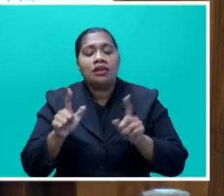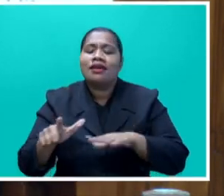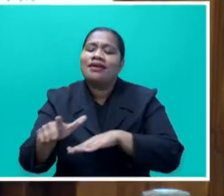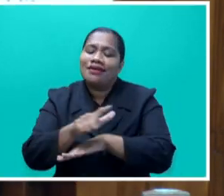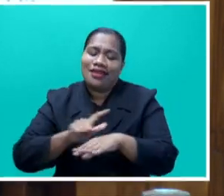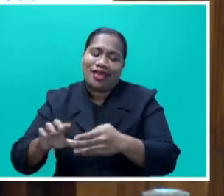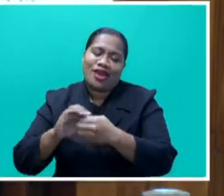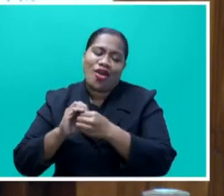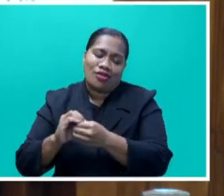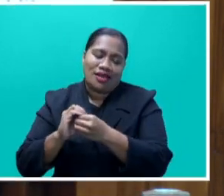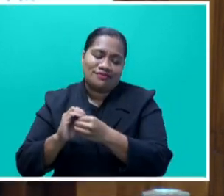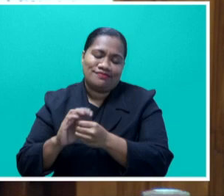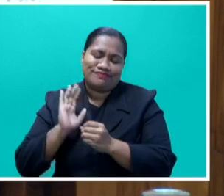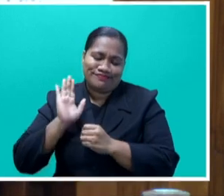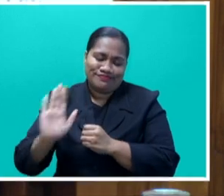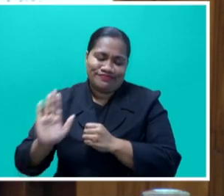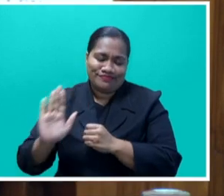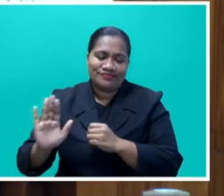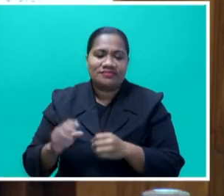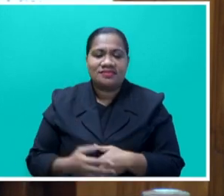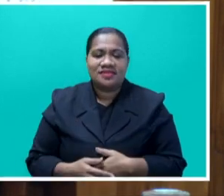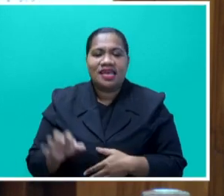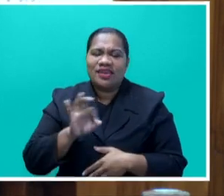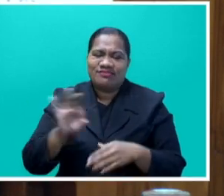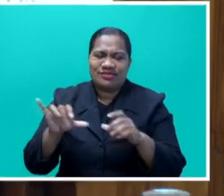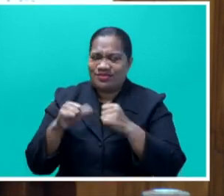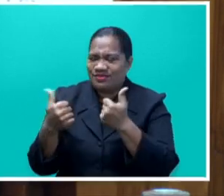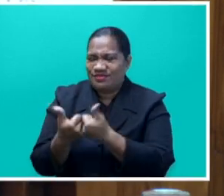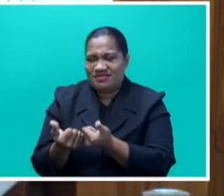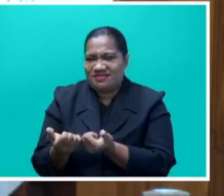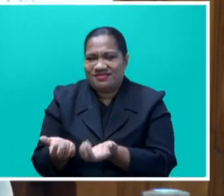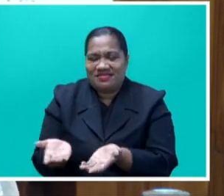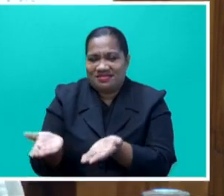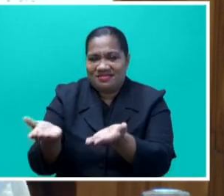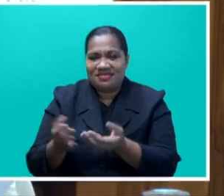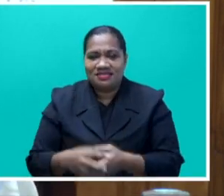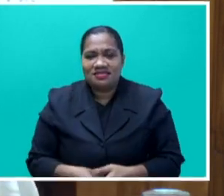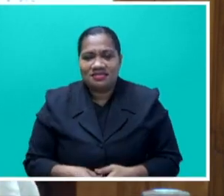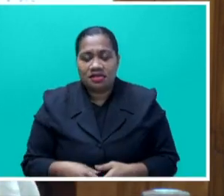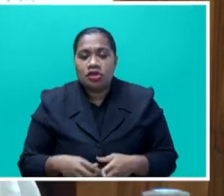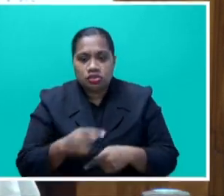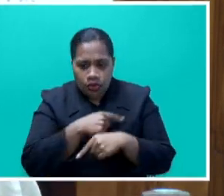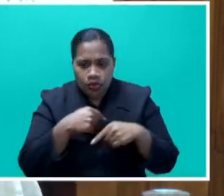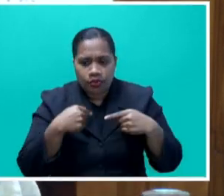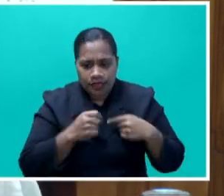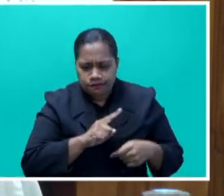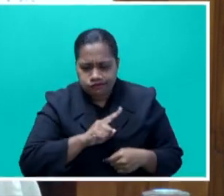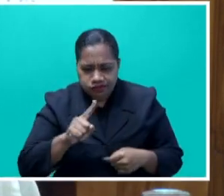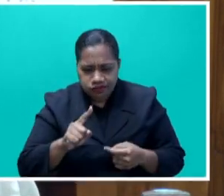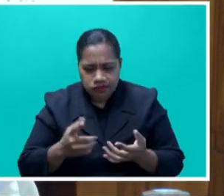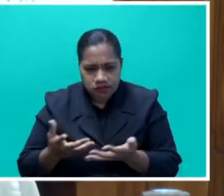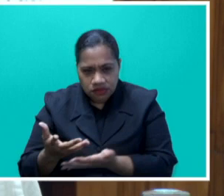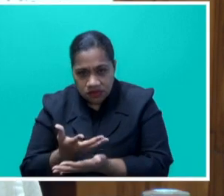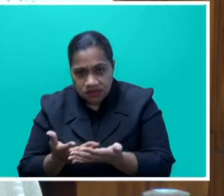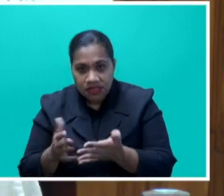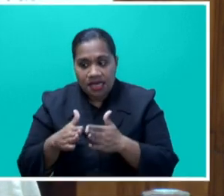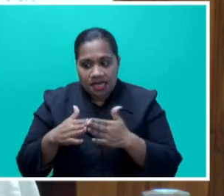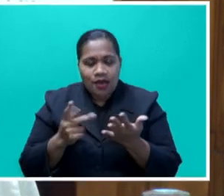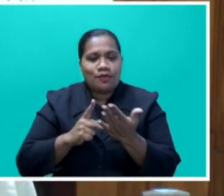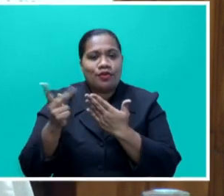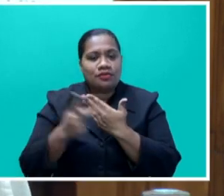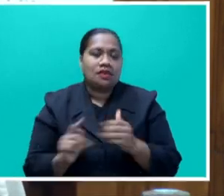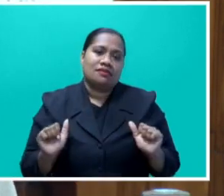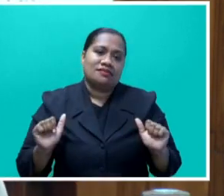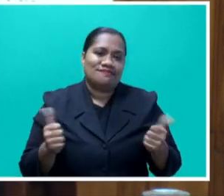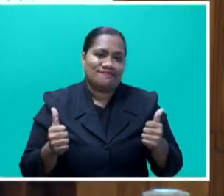disputes, and there were disagreements with developers. So we managed to iron it out, and the project is now completed,